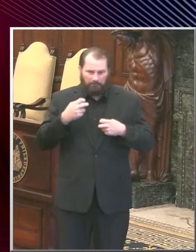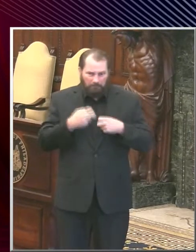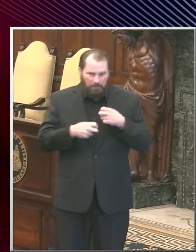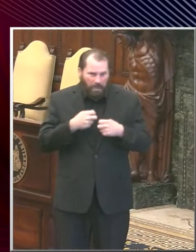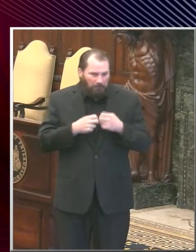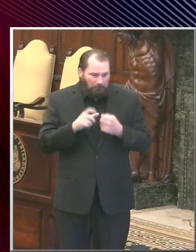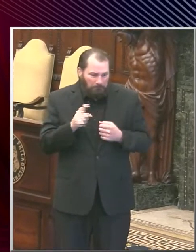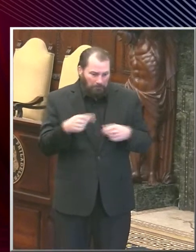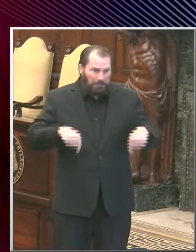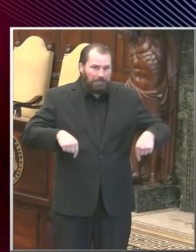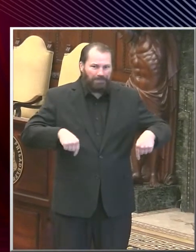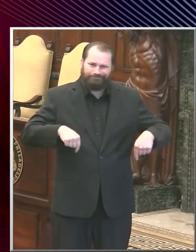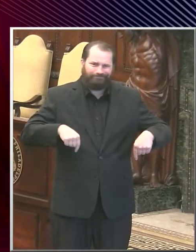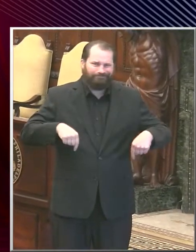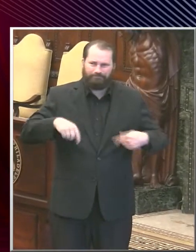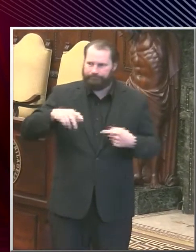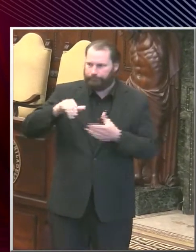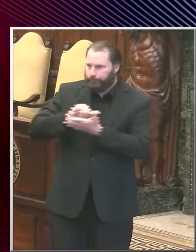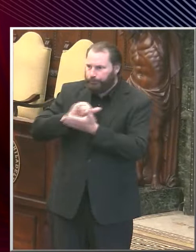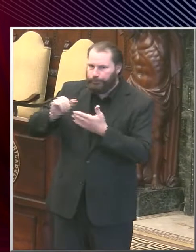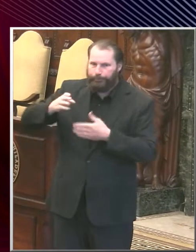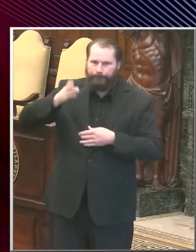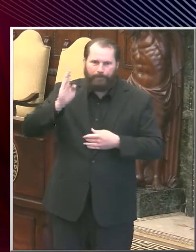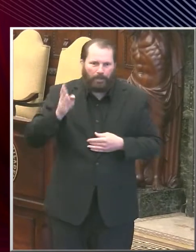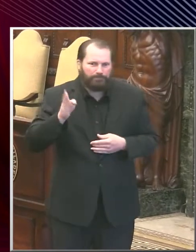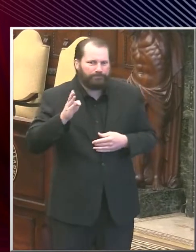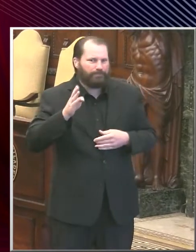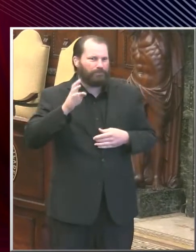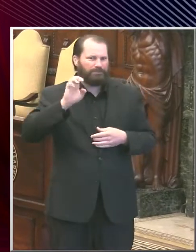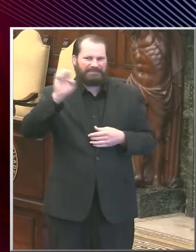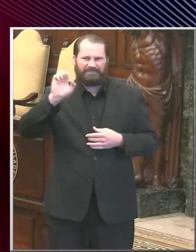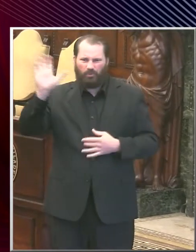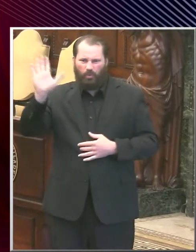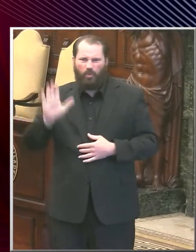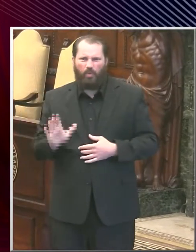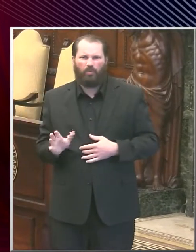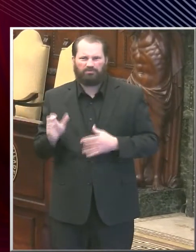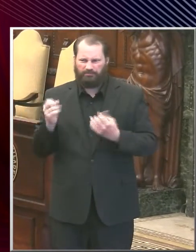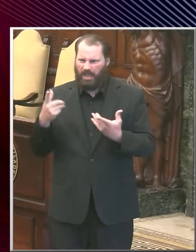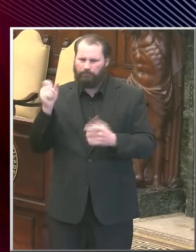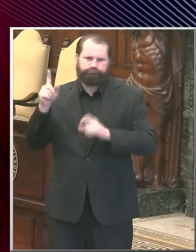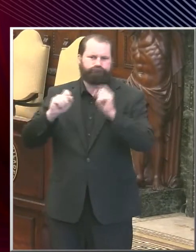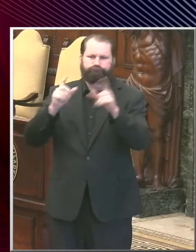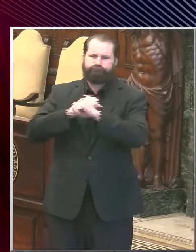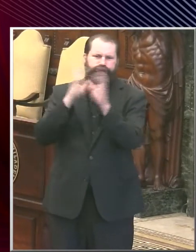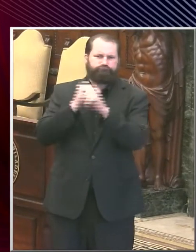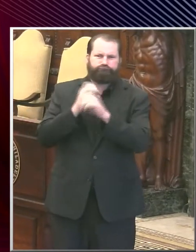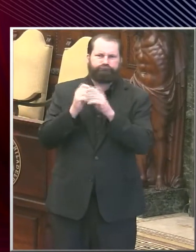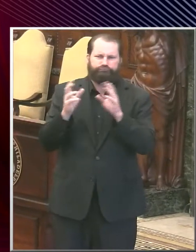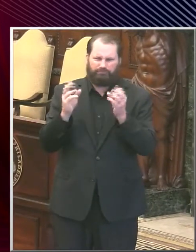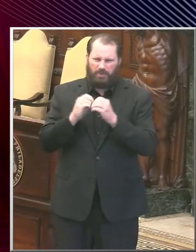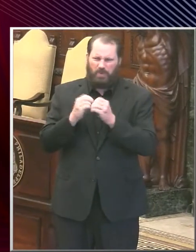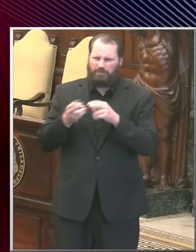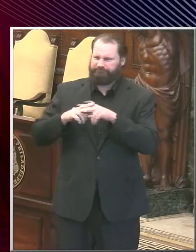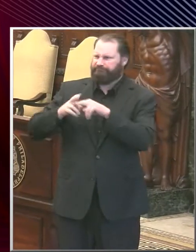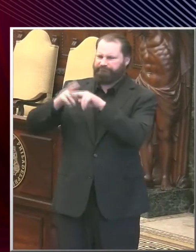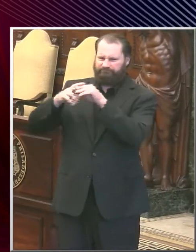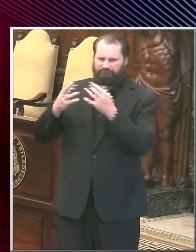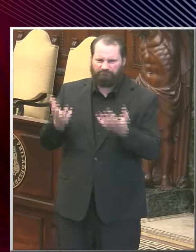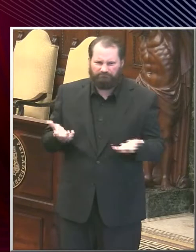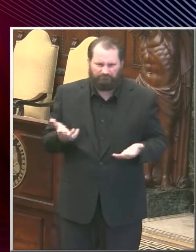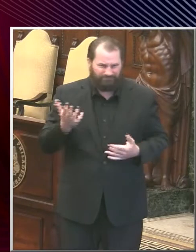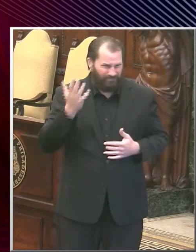and several other northeastern cities have also reported huge spikes in fireworks complaints. It's unclear why this is